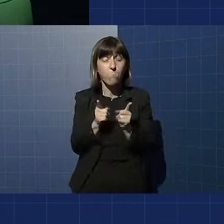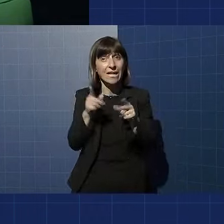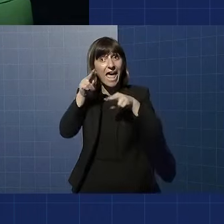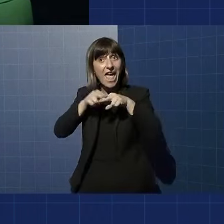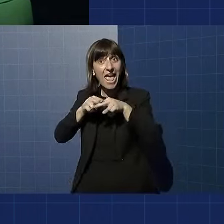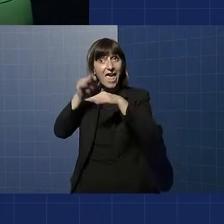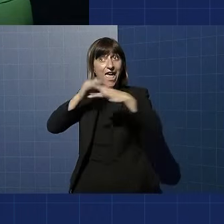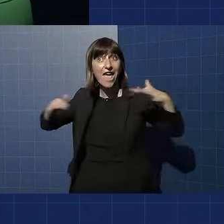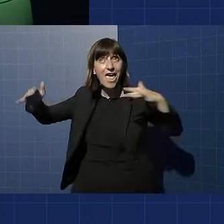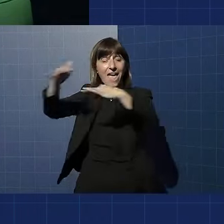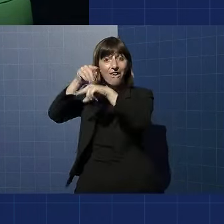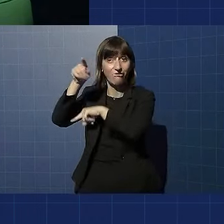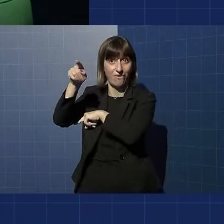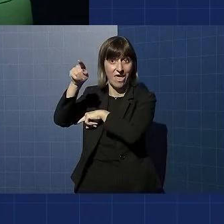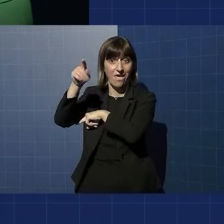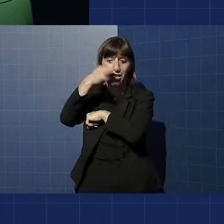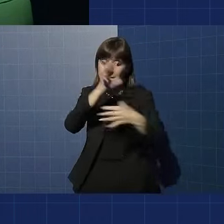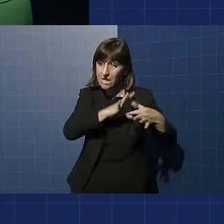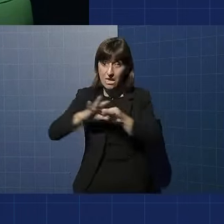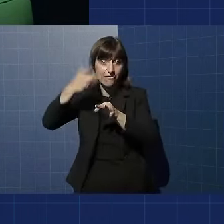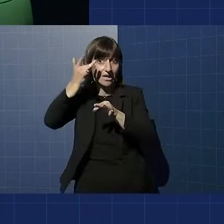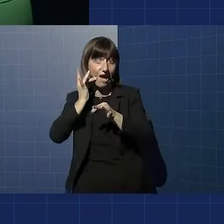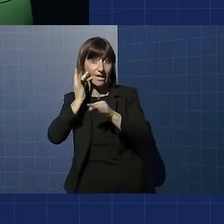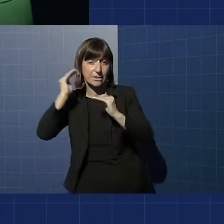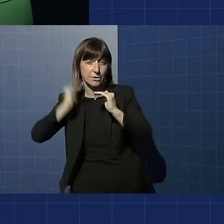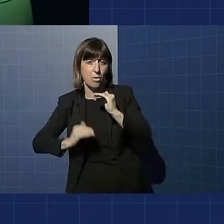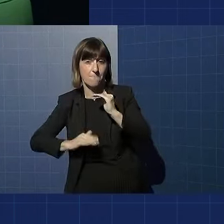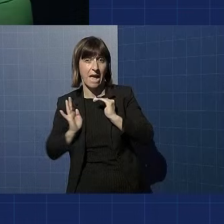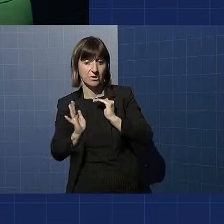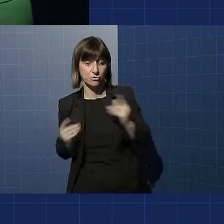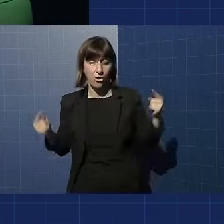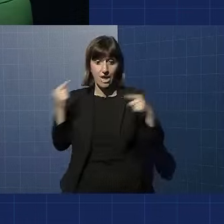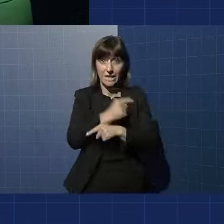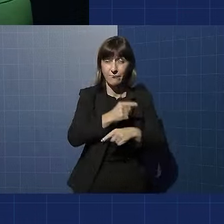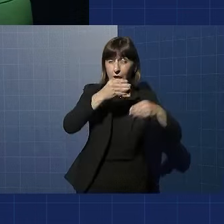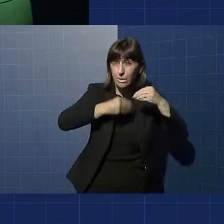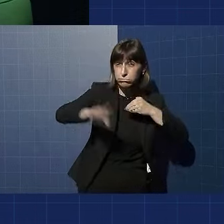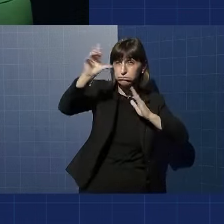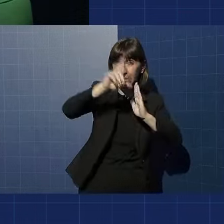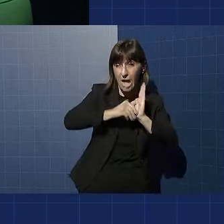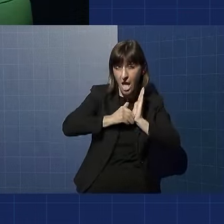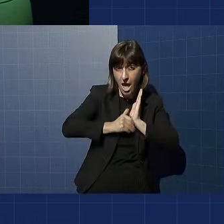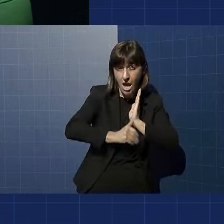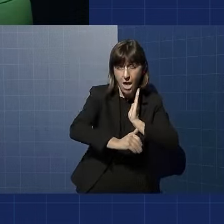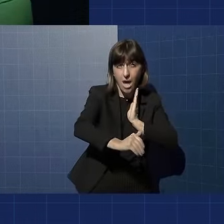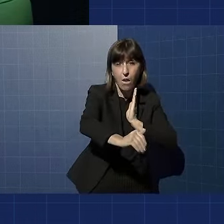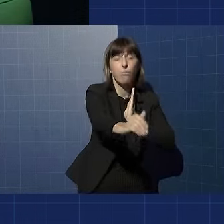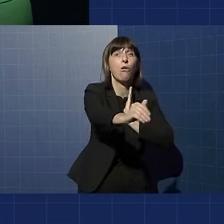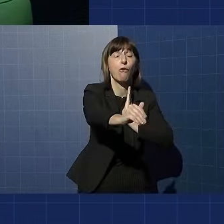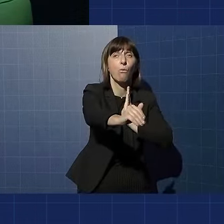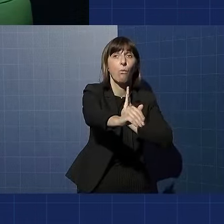more when you make the missions longer that really it becomes more critical. So I think, of course, we will build